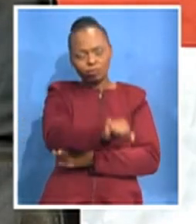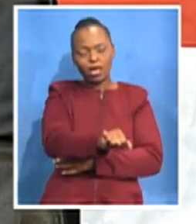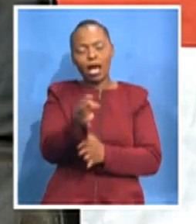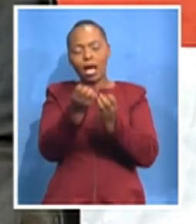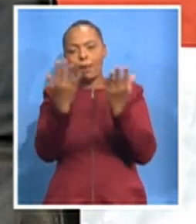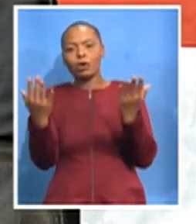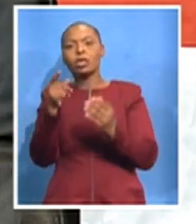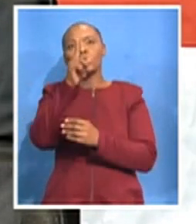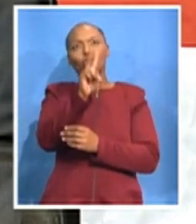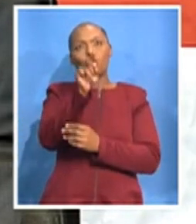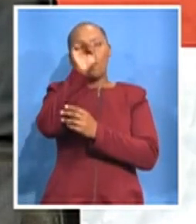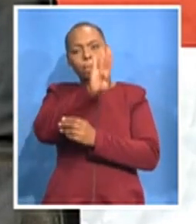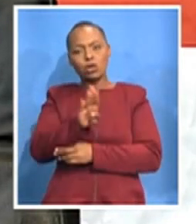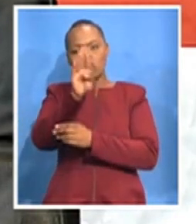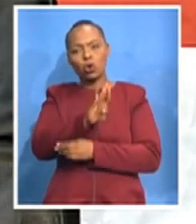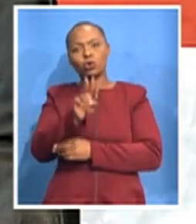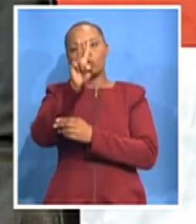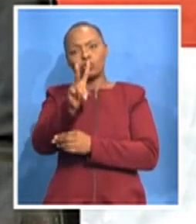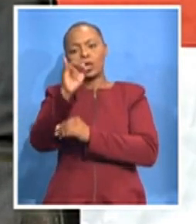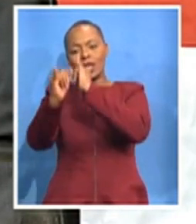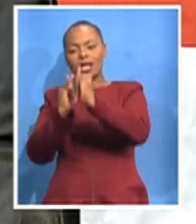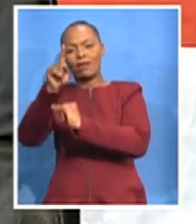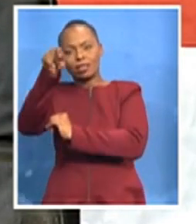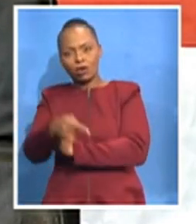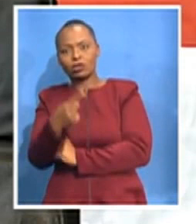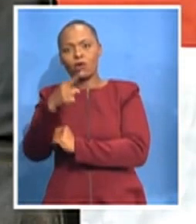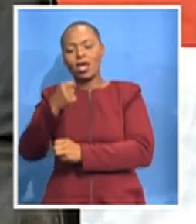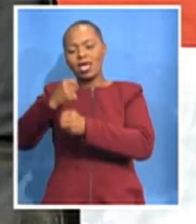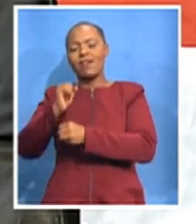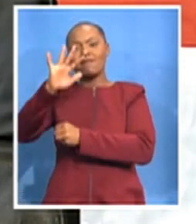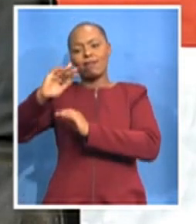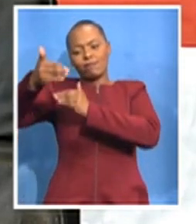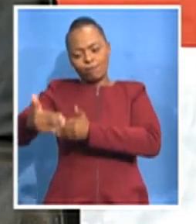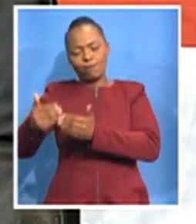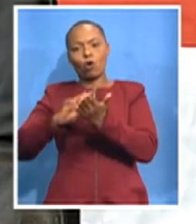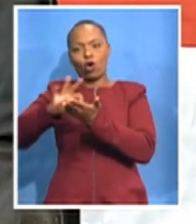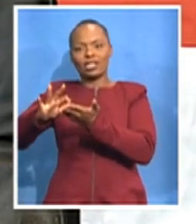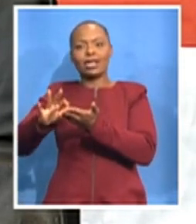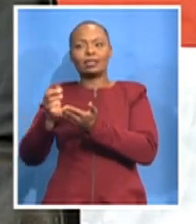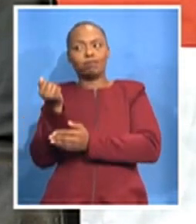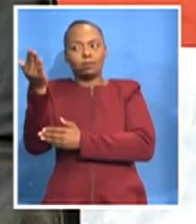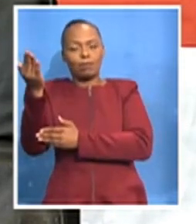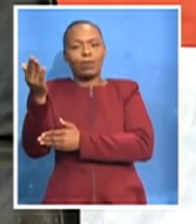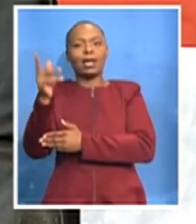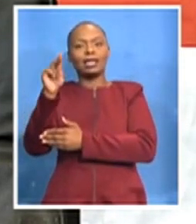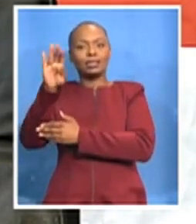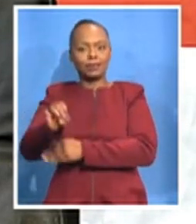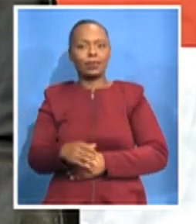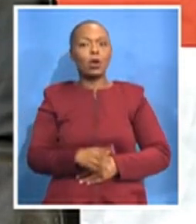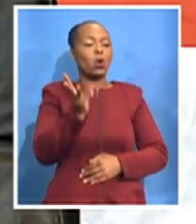2,211,000 for a period of 5 years. A contract for emergency water and wastewater intervention in Mopani